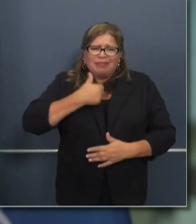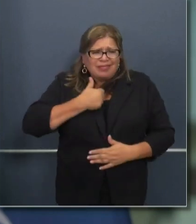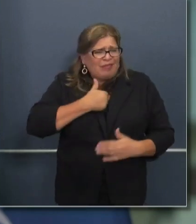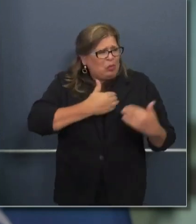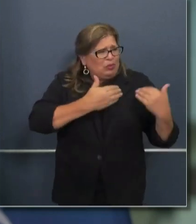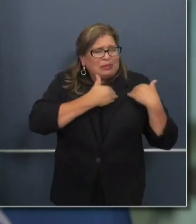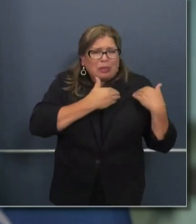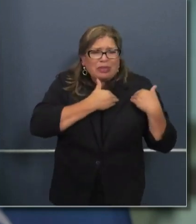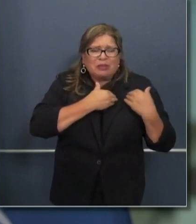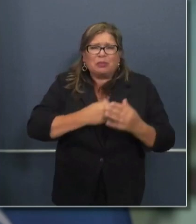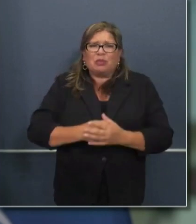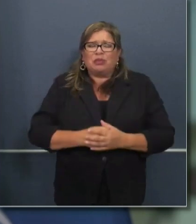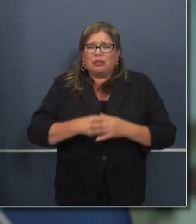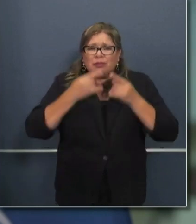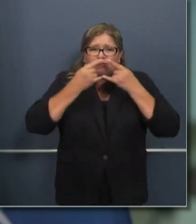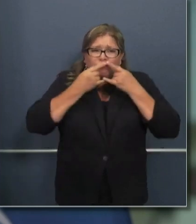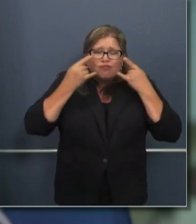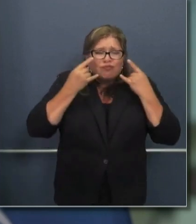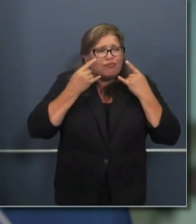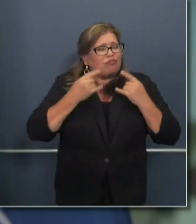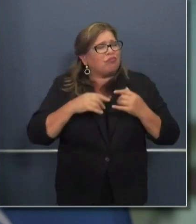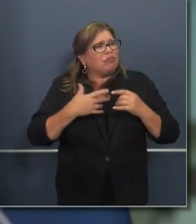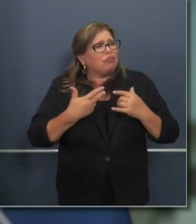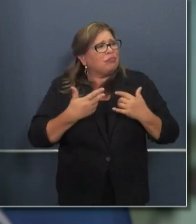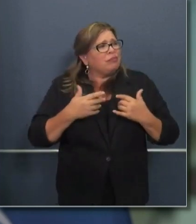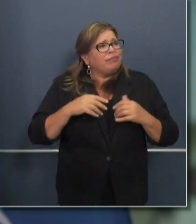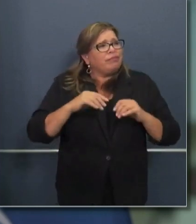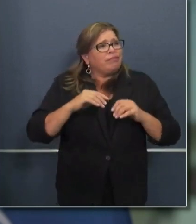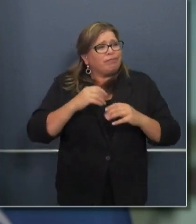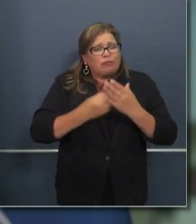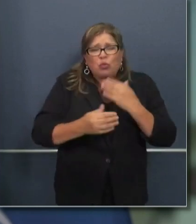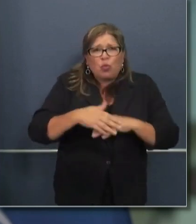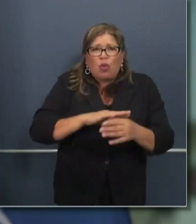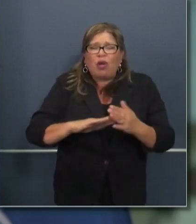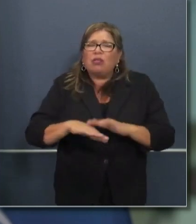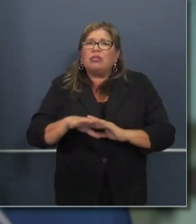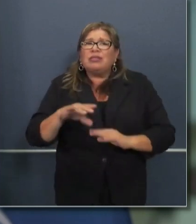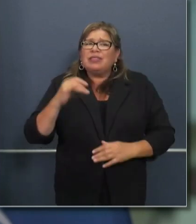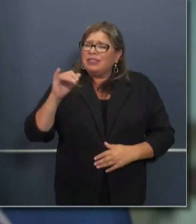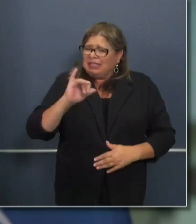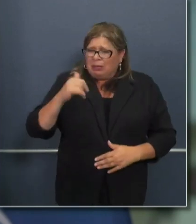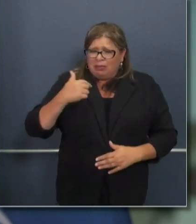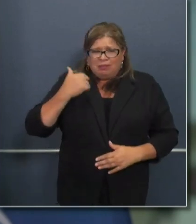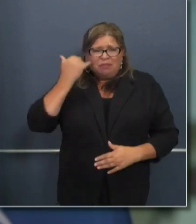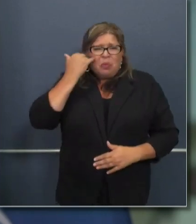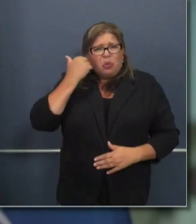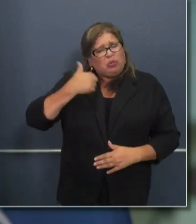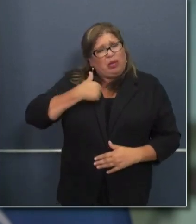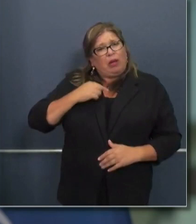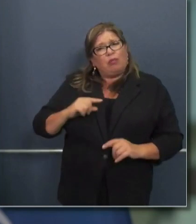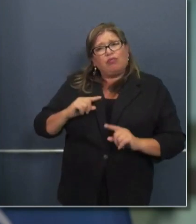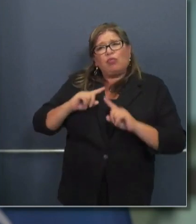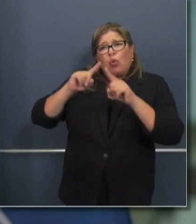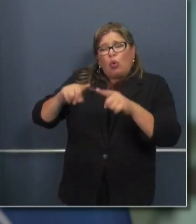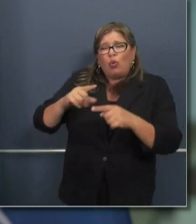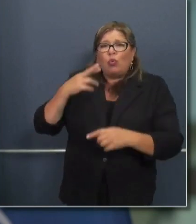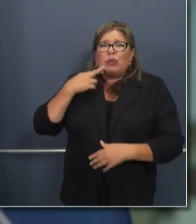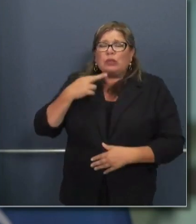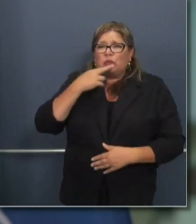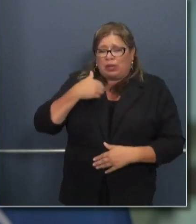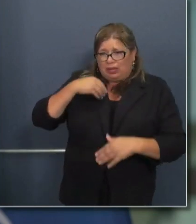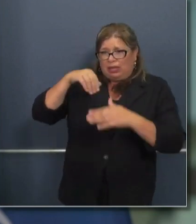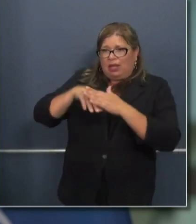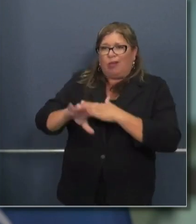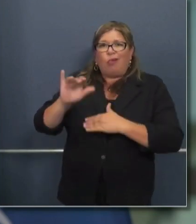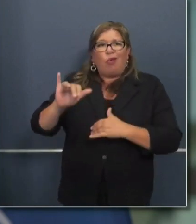guidelines. When you go to a restaurant and it's clear that they're not practicing what we are preaching, report that.